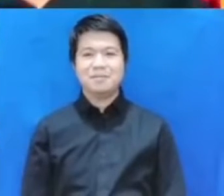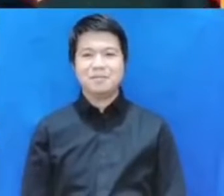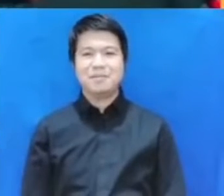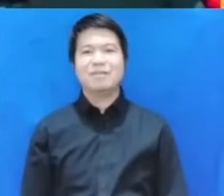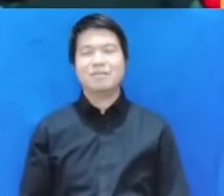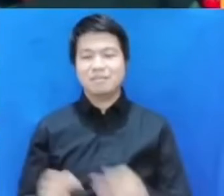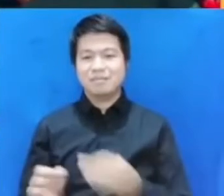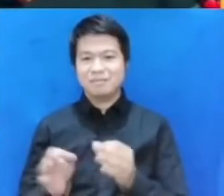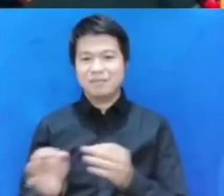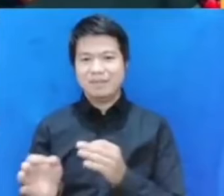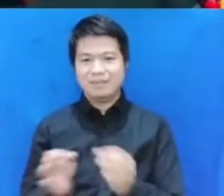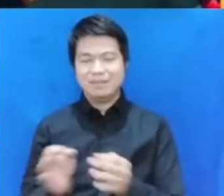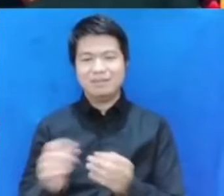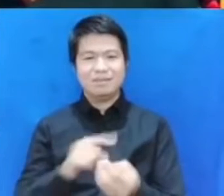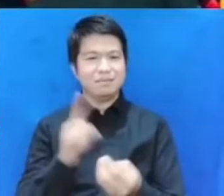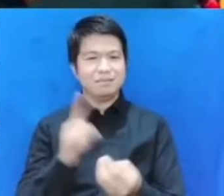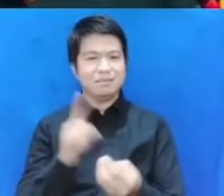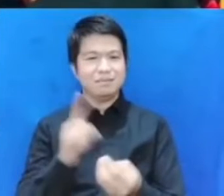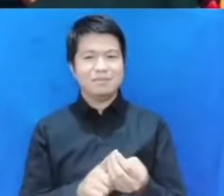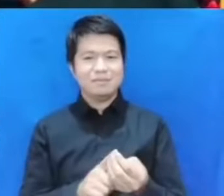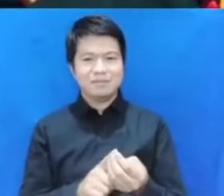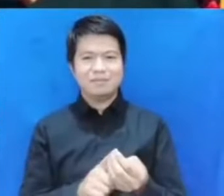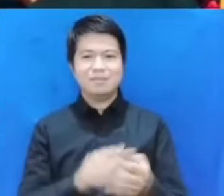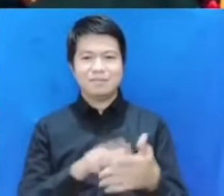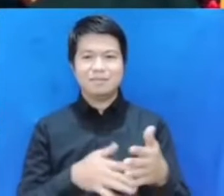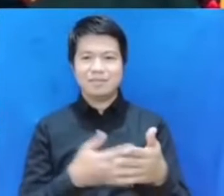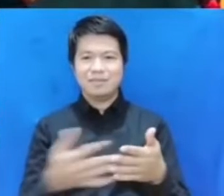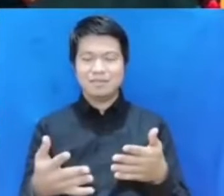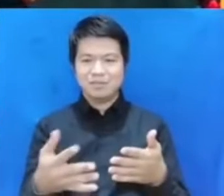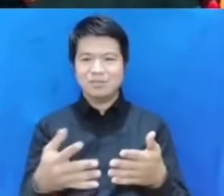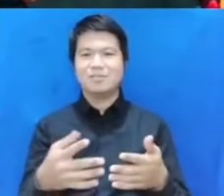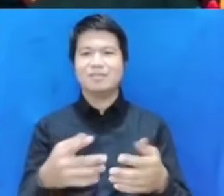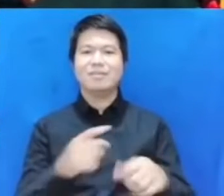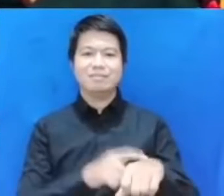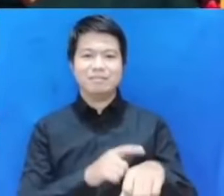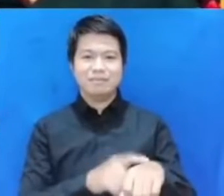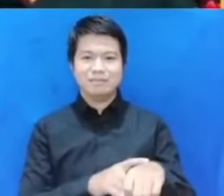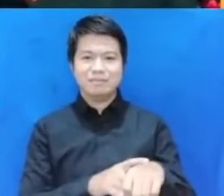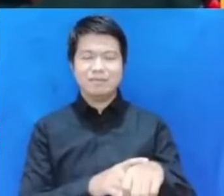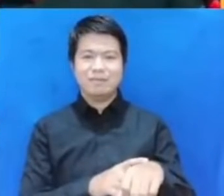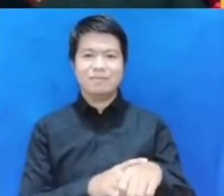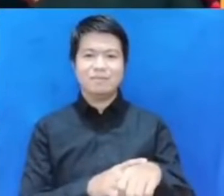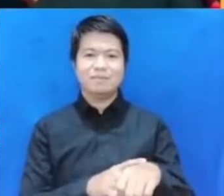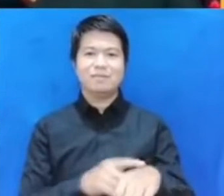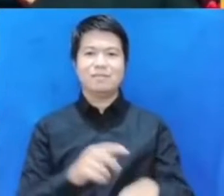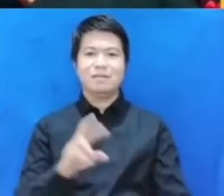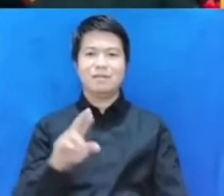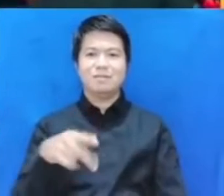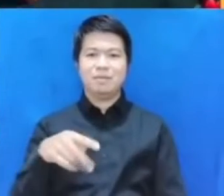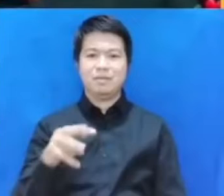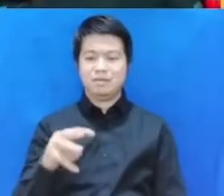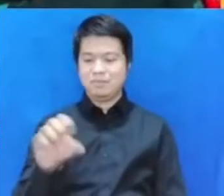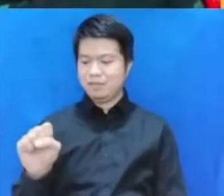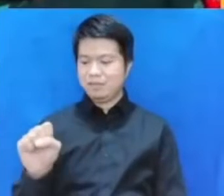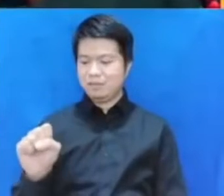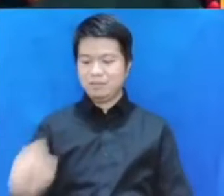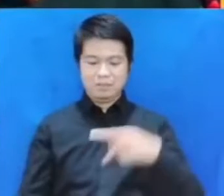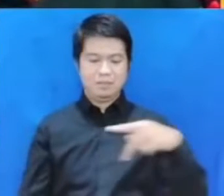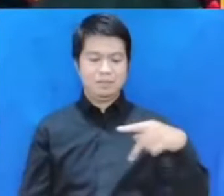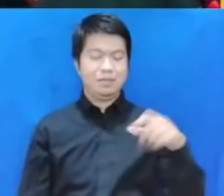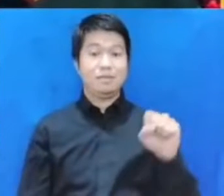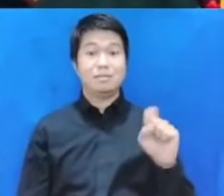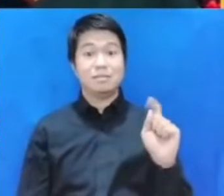this schedule and timeline of RPMS PPST for school